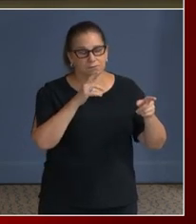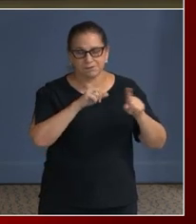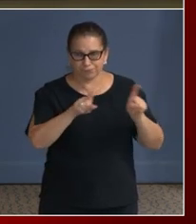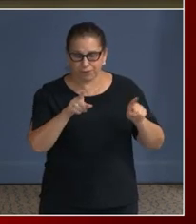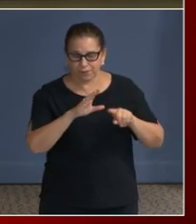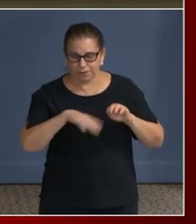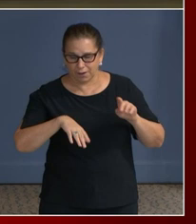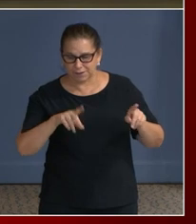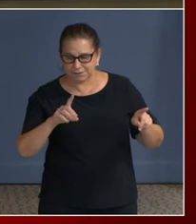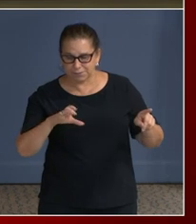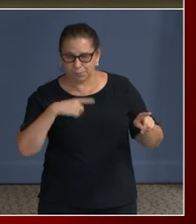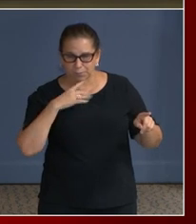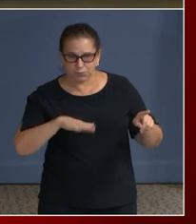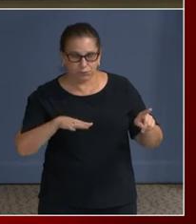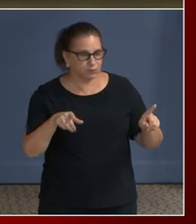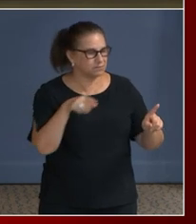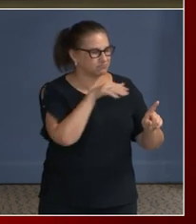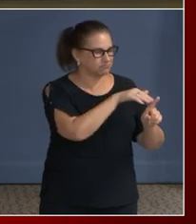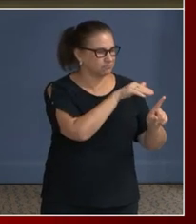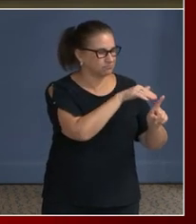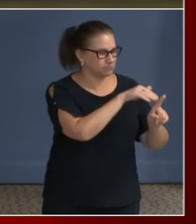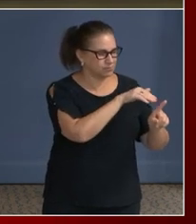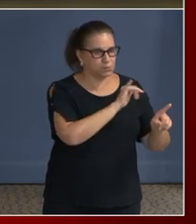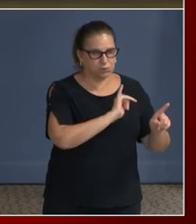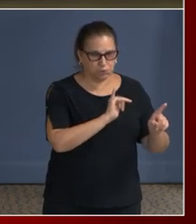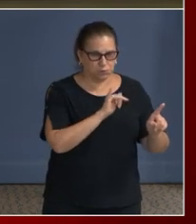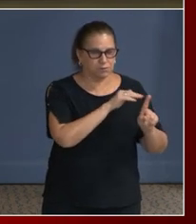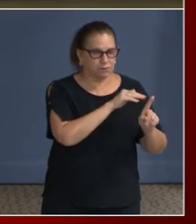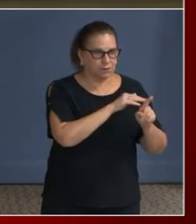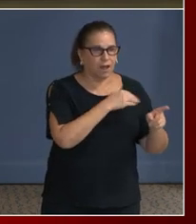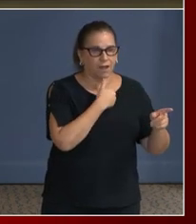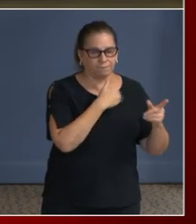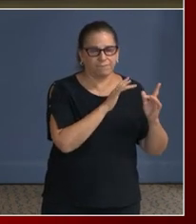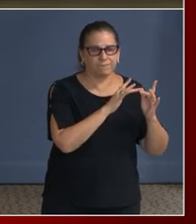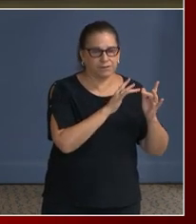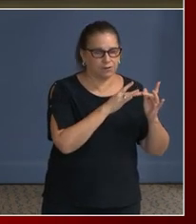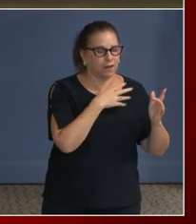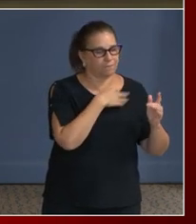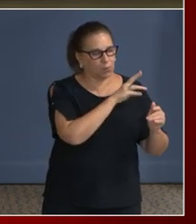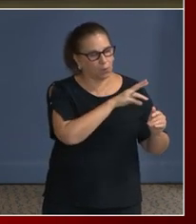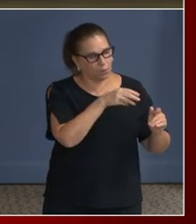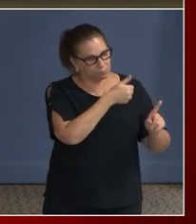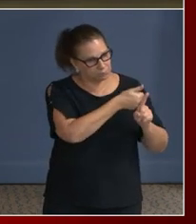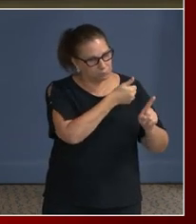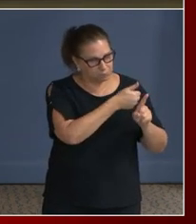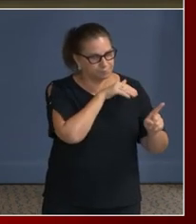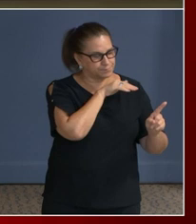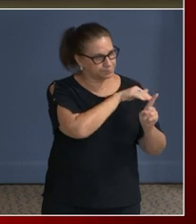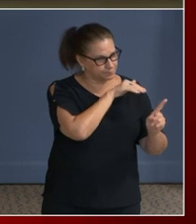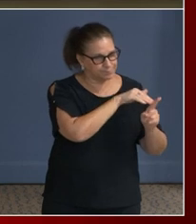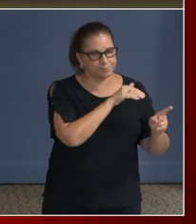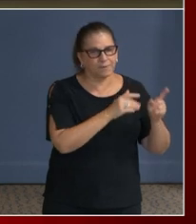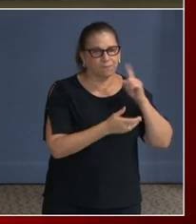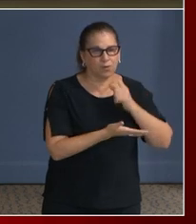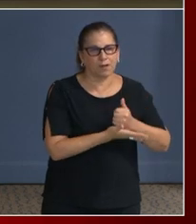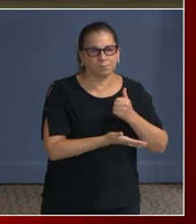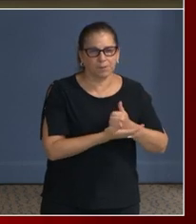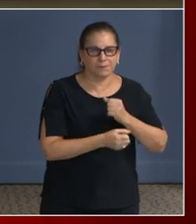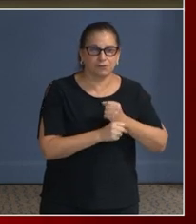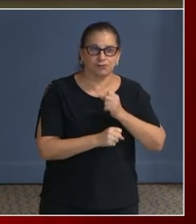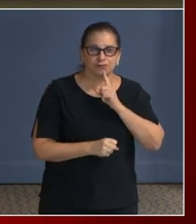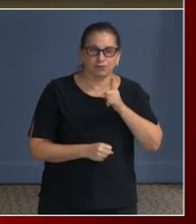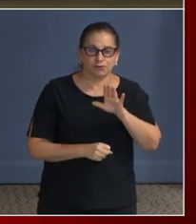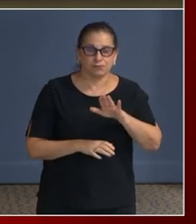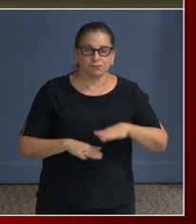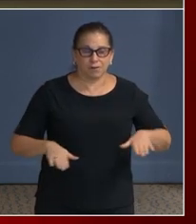for more instructions. If you've already requested advice but don't have one yet in your possession, you can also